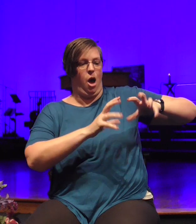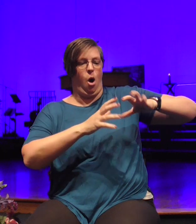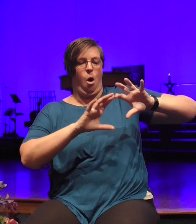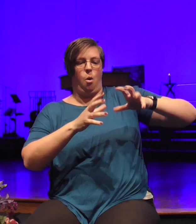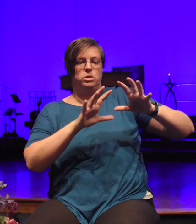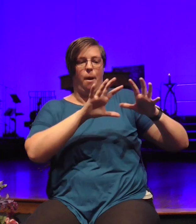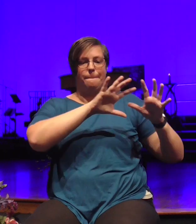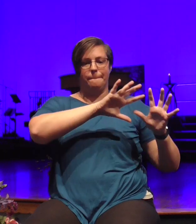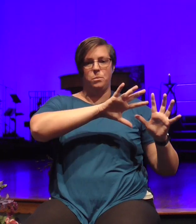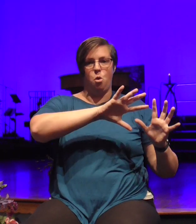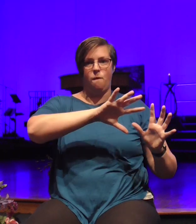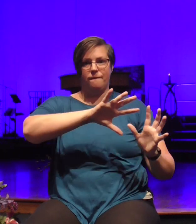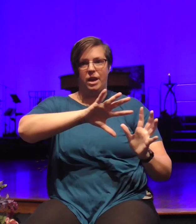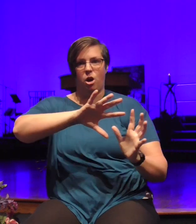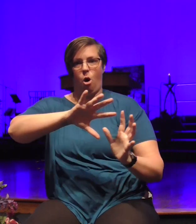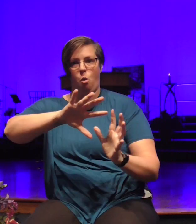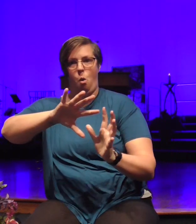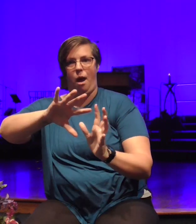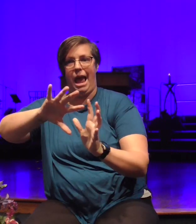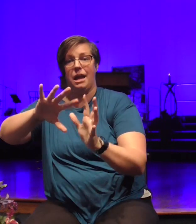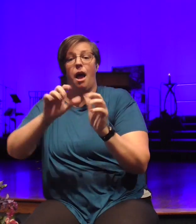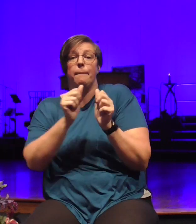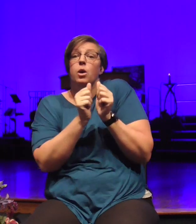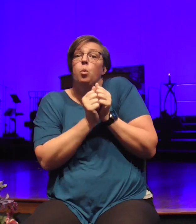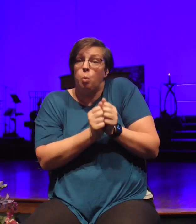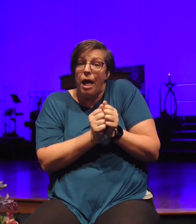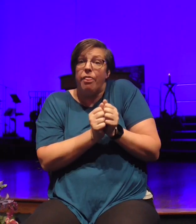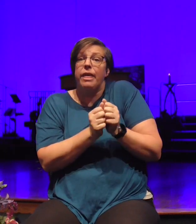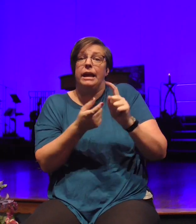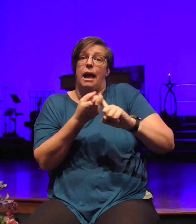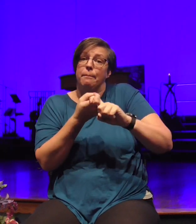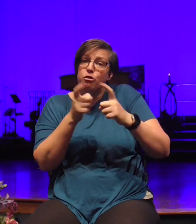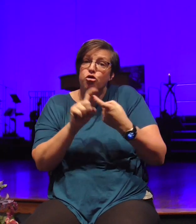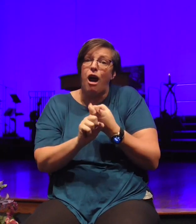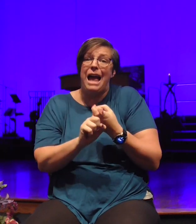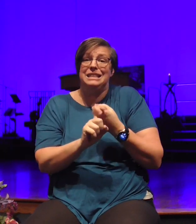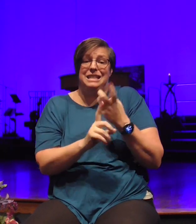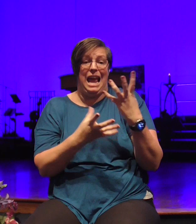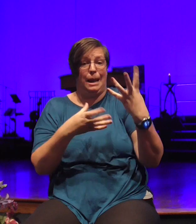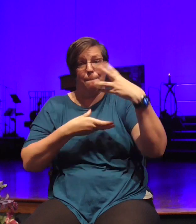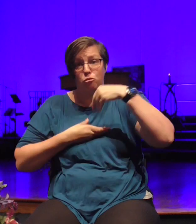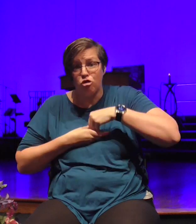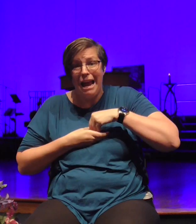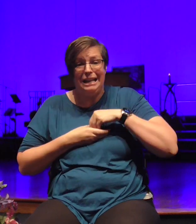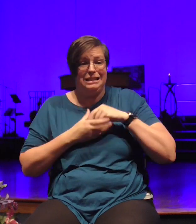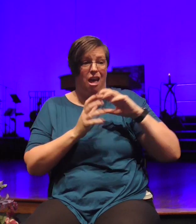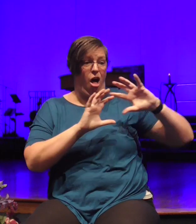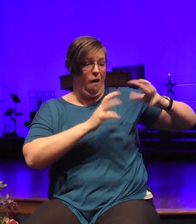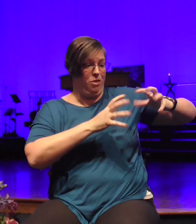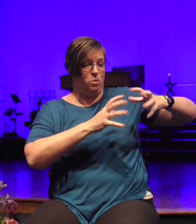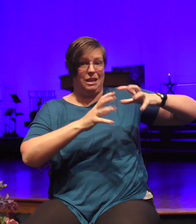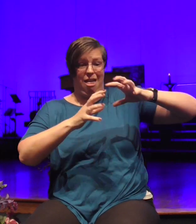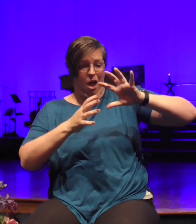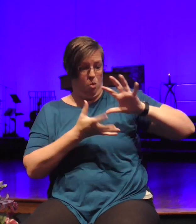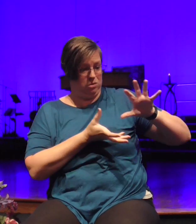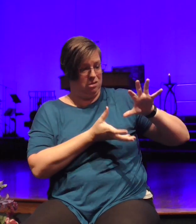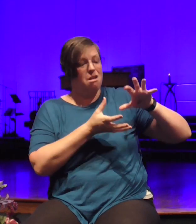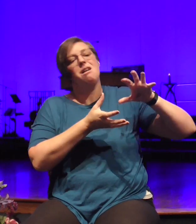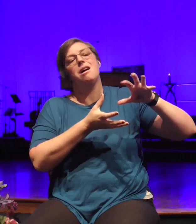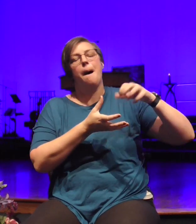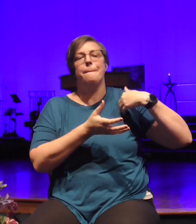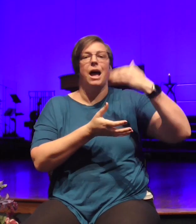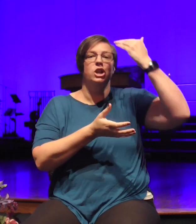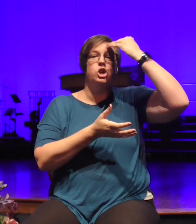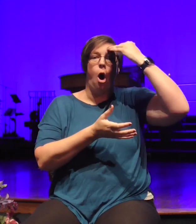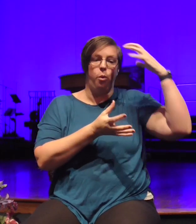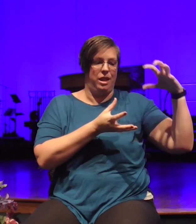it is, and be with it, and befriend it, and embrace it, and know that this too shall